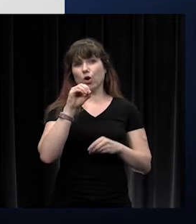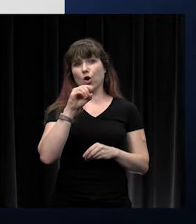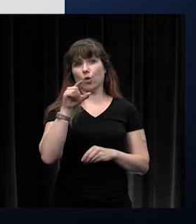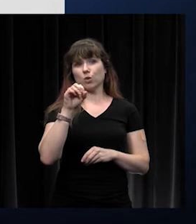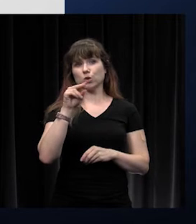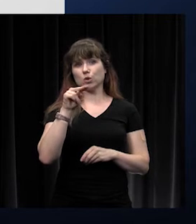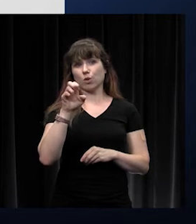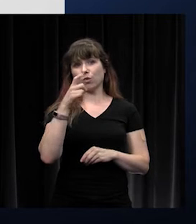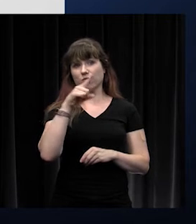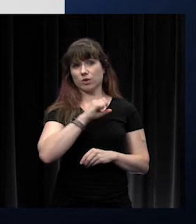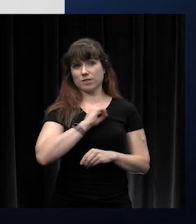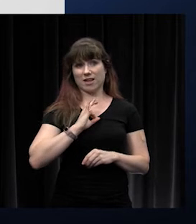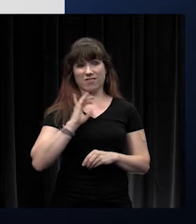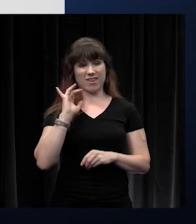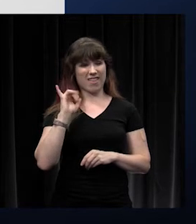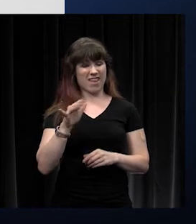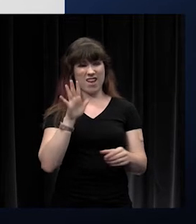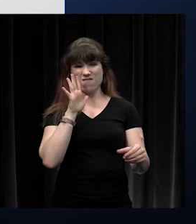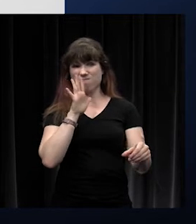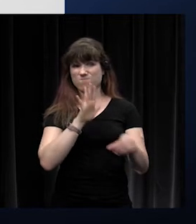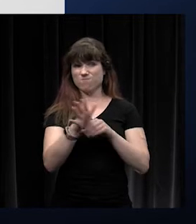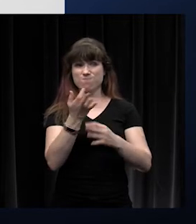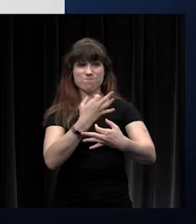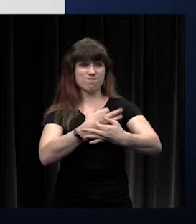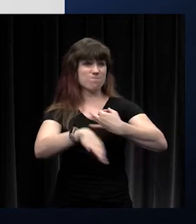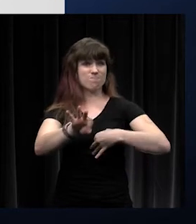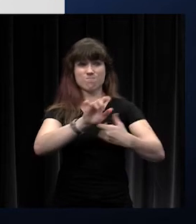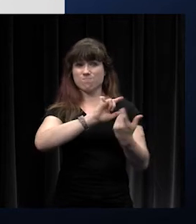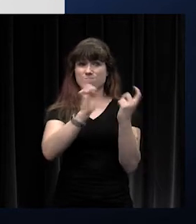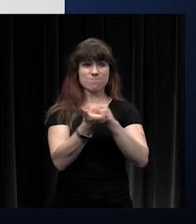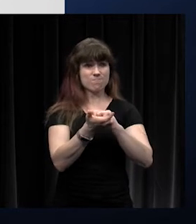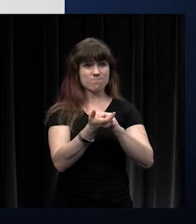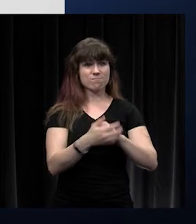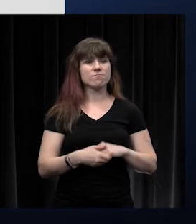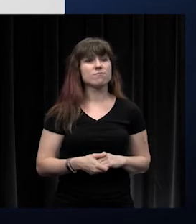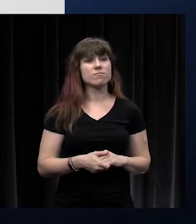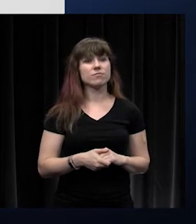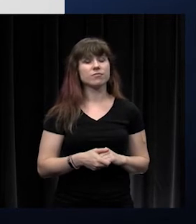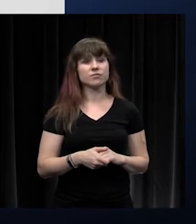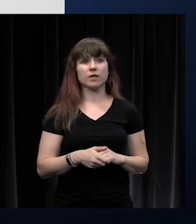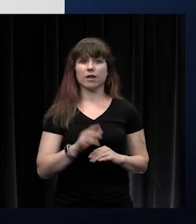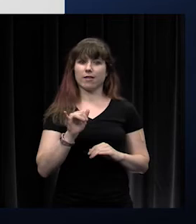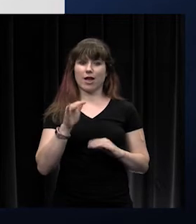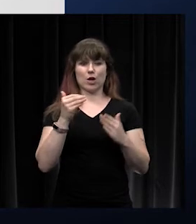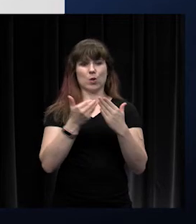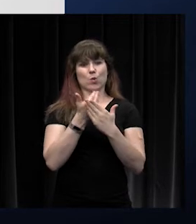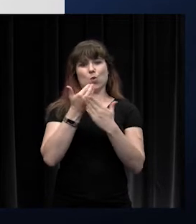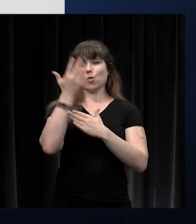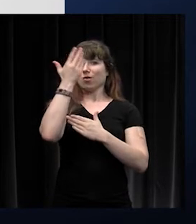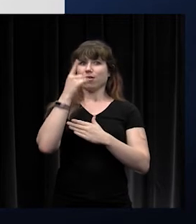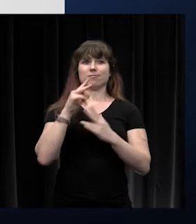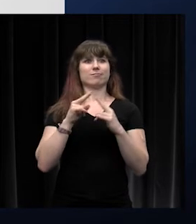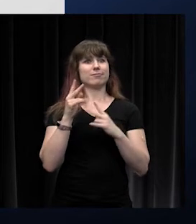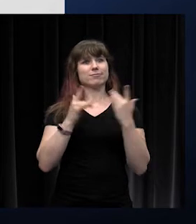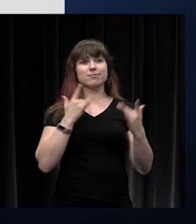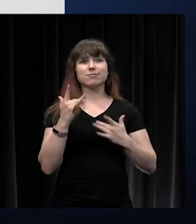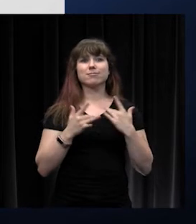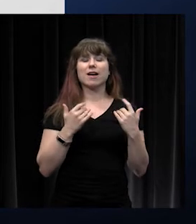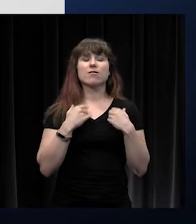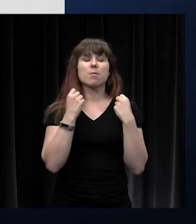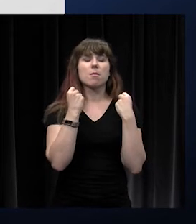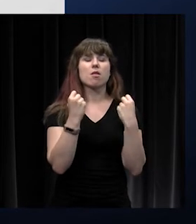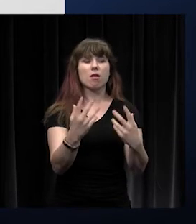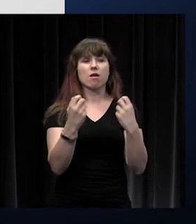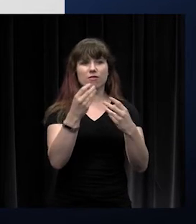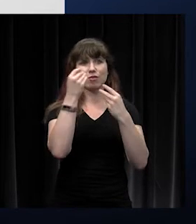have for staff, has been totally redesigned. A very exciting look to it. And that's very helpful because there's so much information that we need